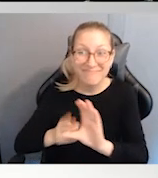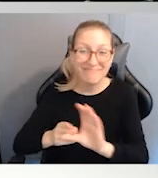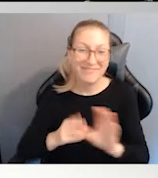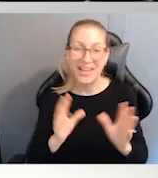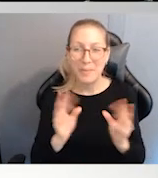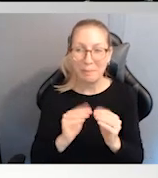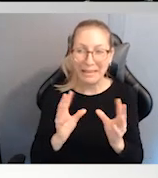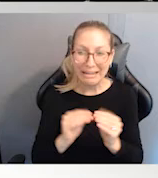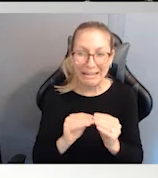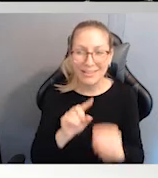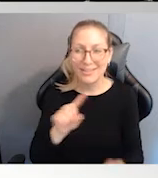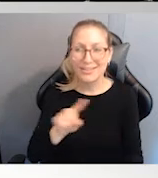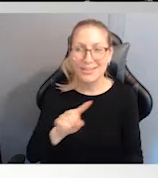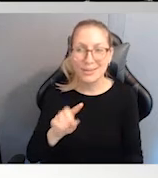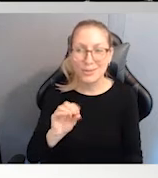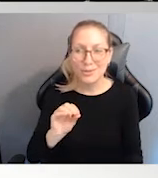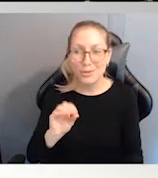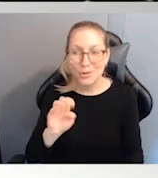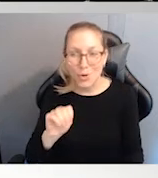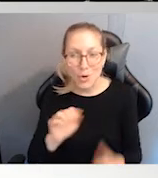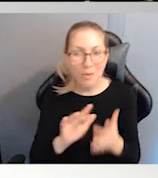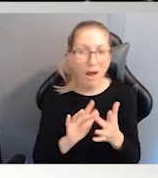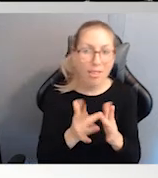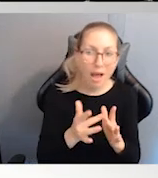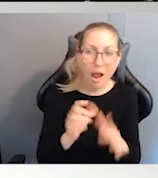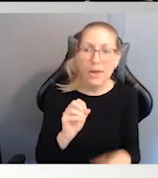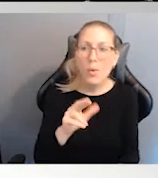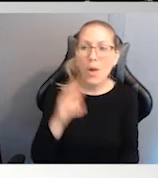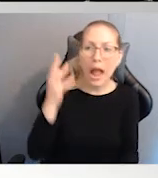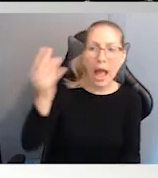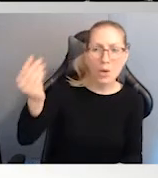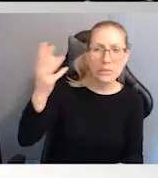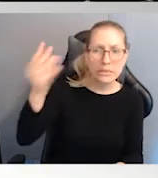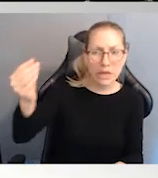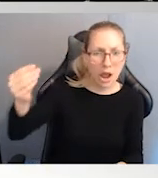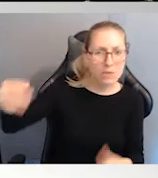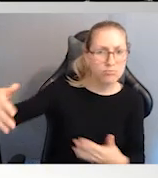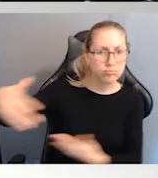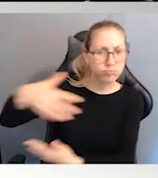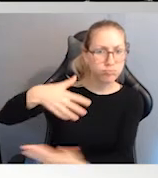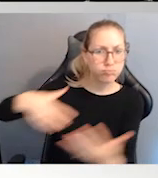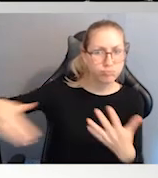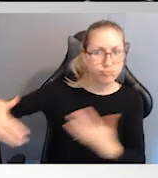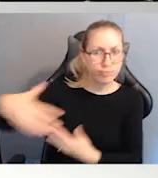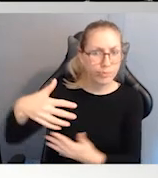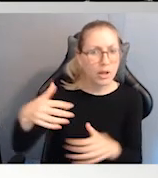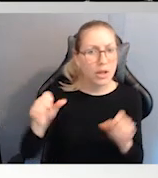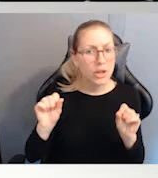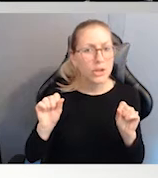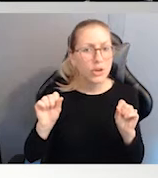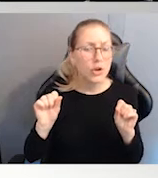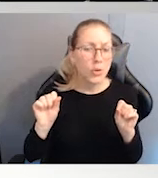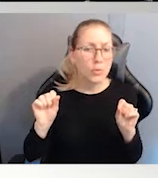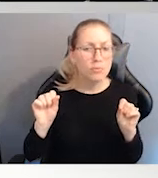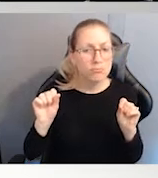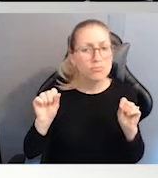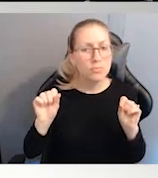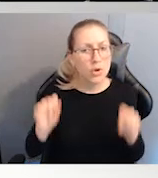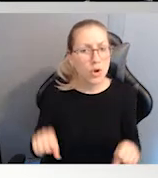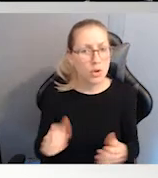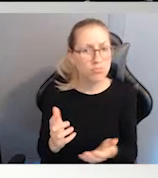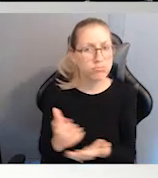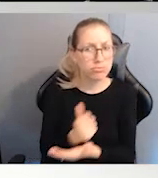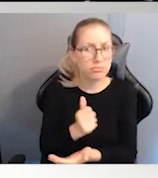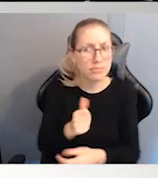different outside meetings that we did during COVID, and I was able to help to take minutes for our group, and I